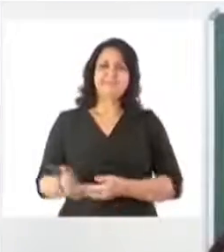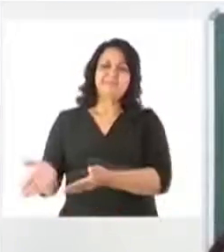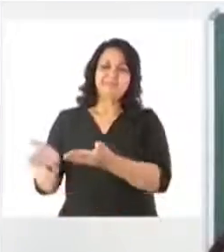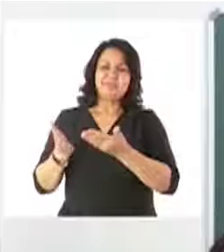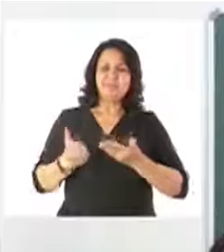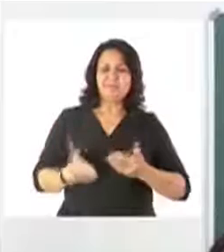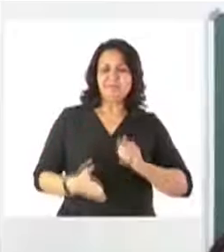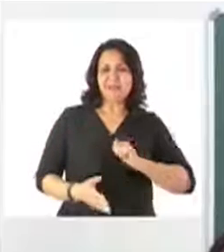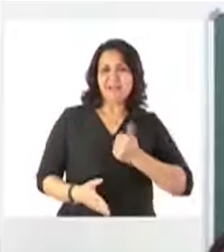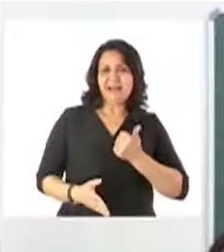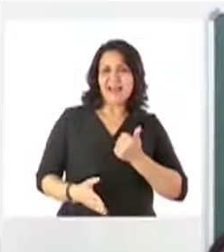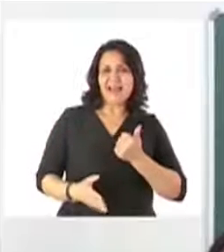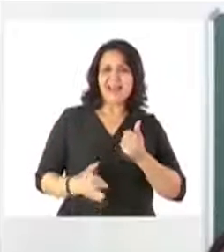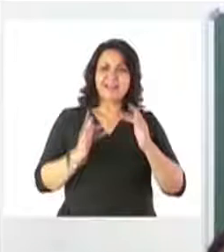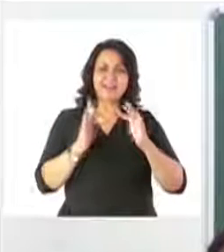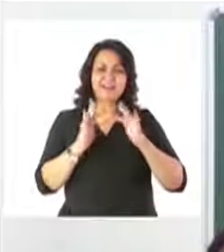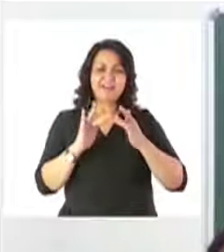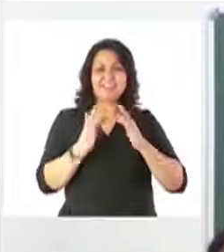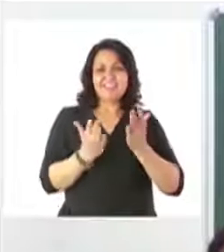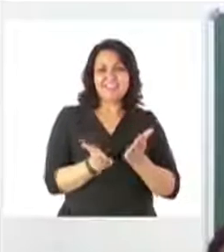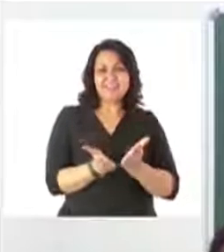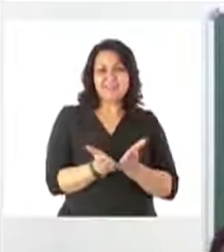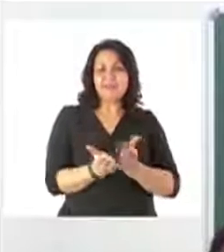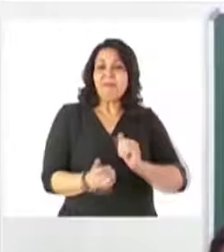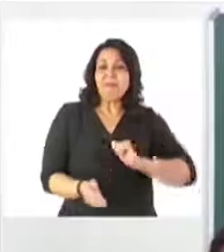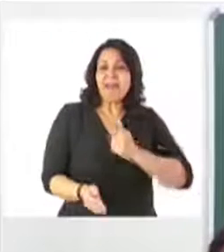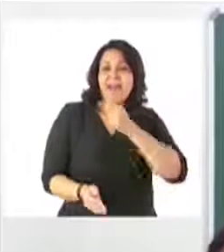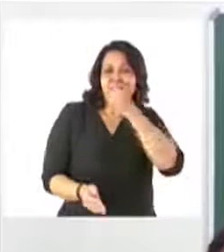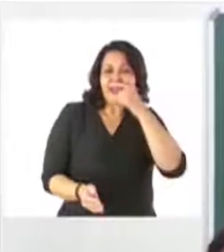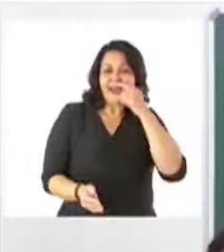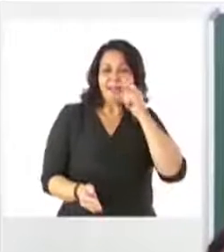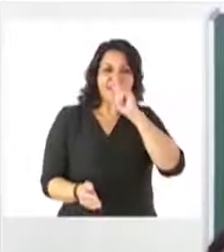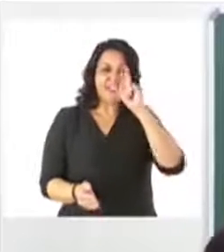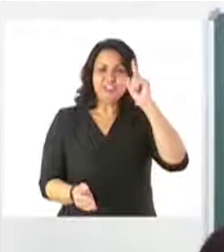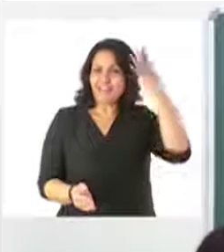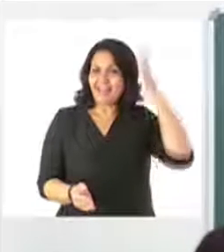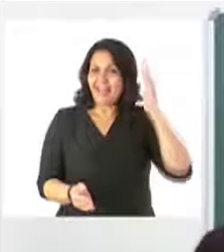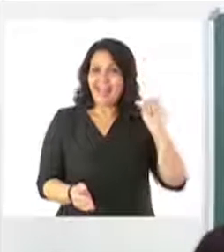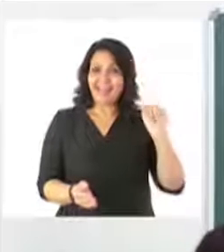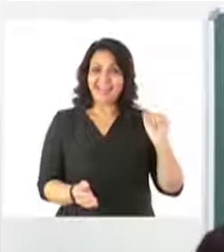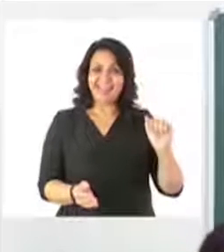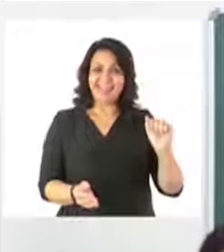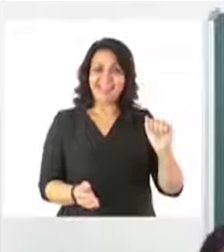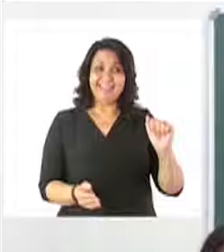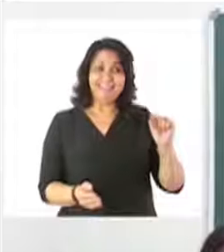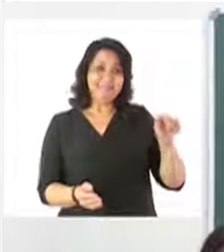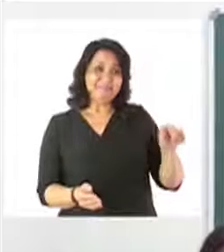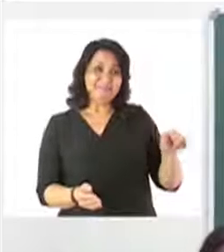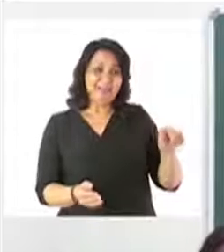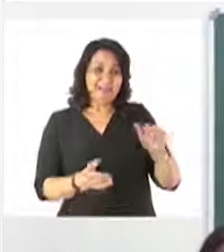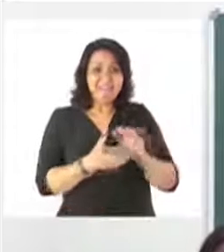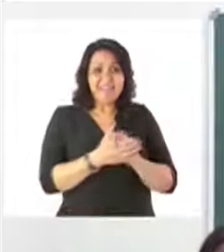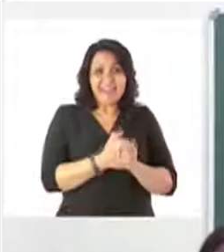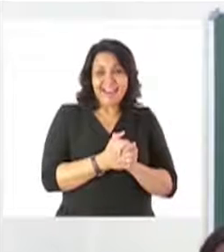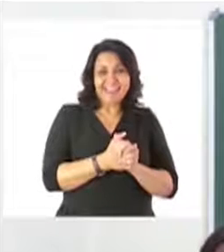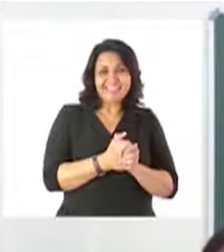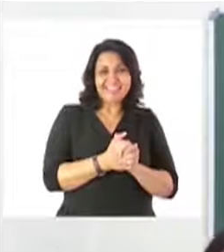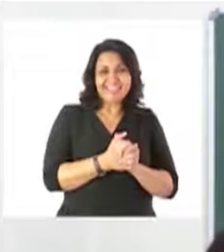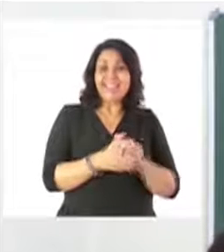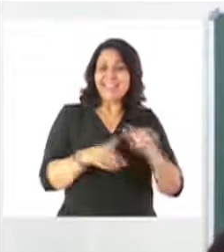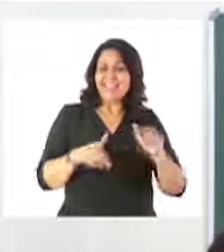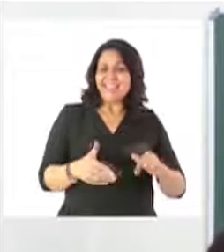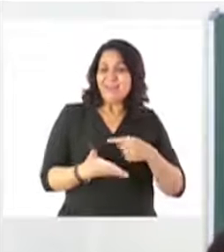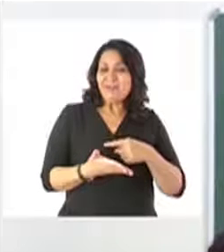Welcome to my Zone Online School. My name is Teacher Hwakus and I'm joined by my friend. This